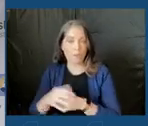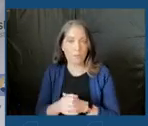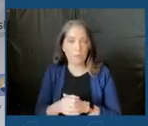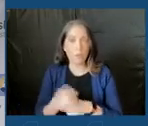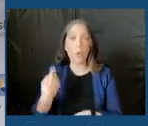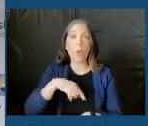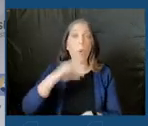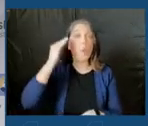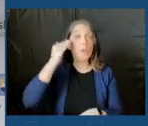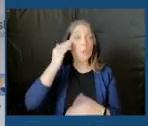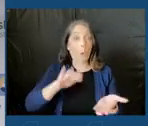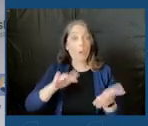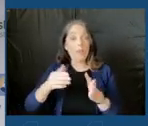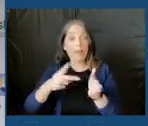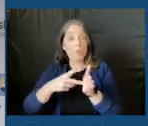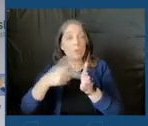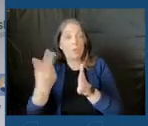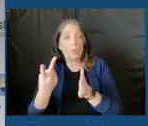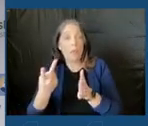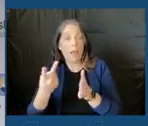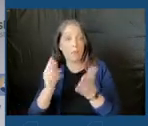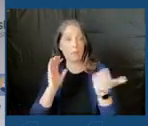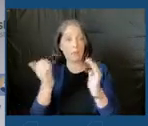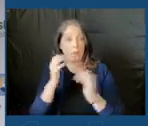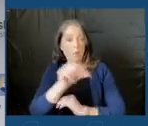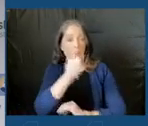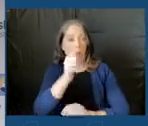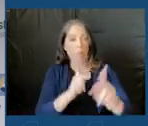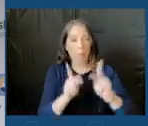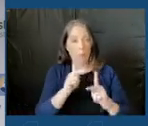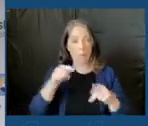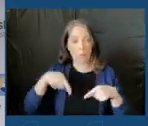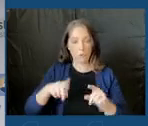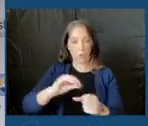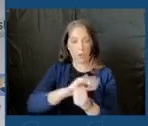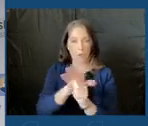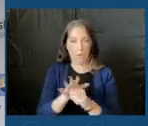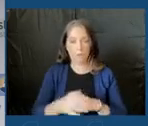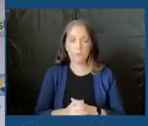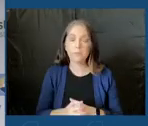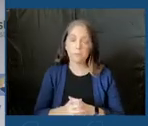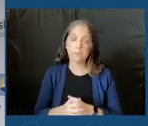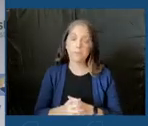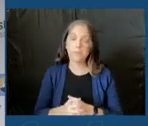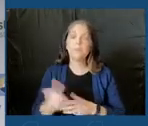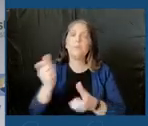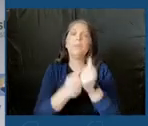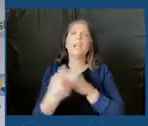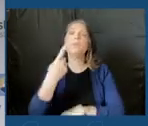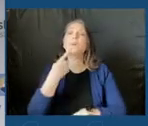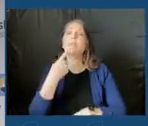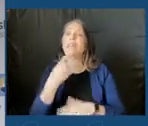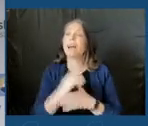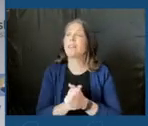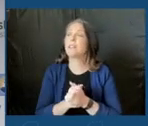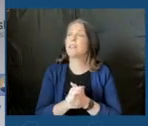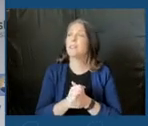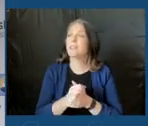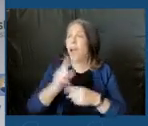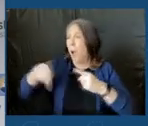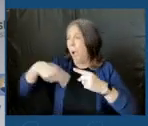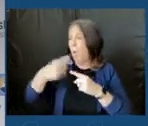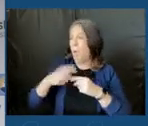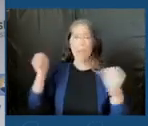as anybody else in this pandemic. And everybody says, you know, when are we going to get back to normal? We've got to get